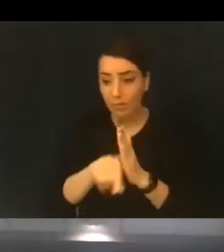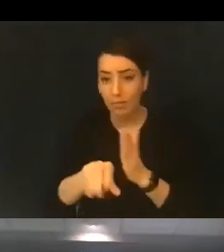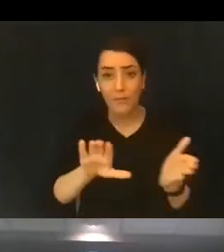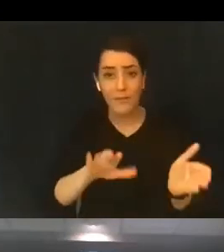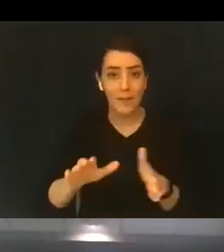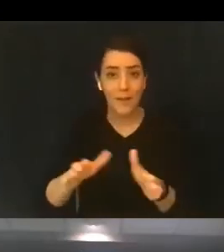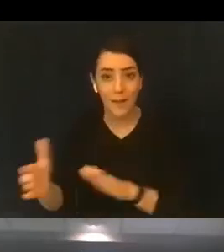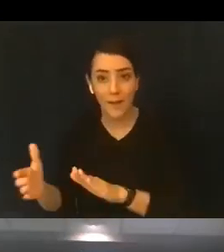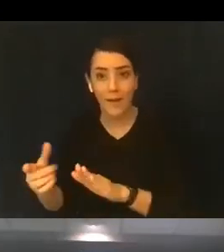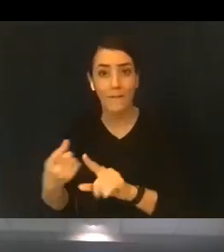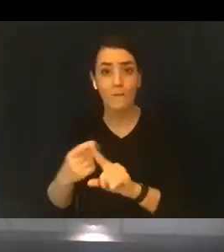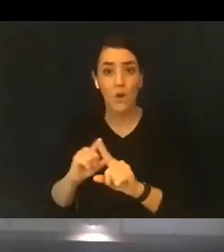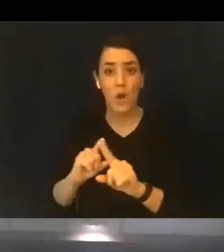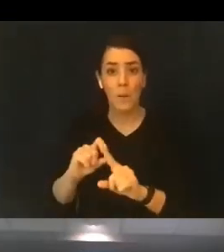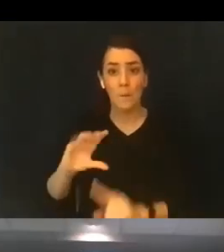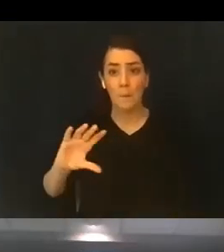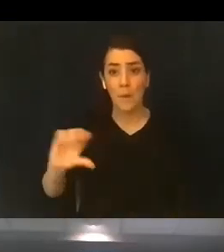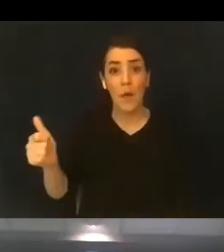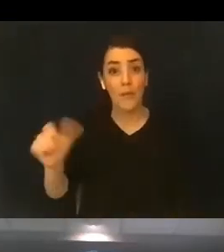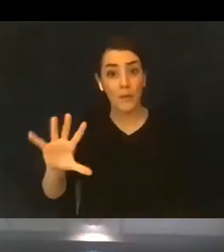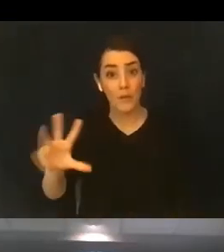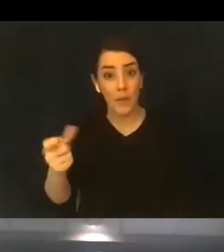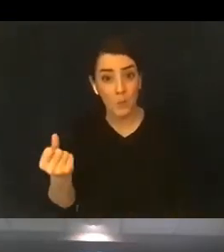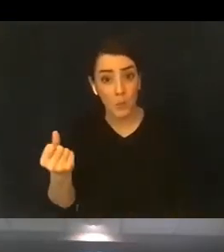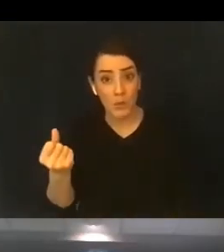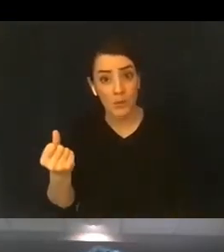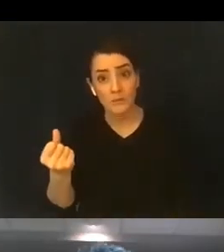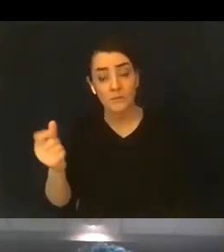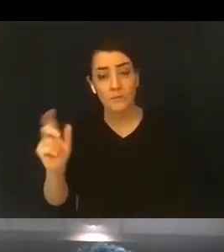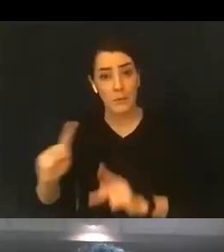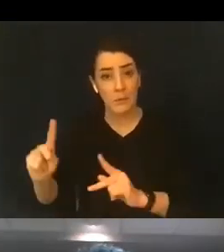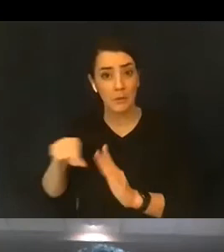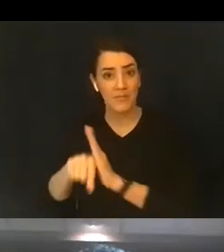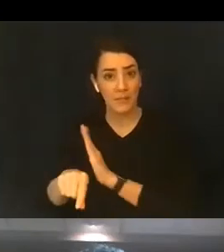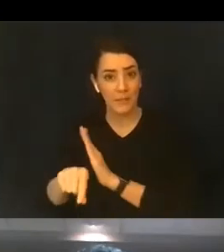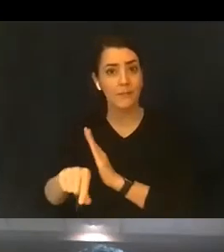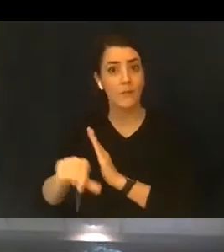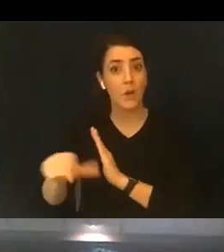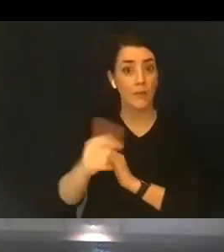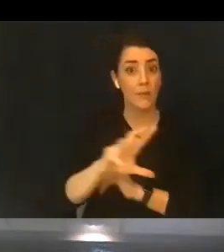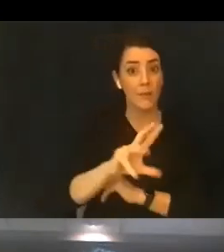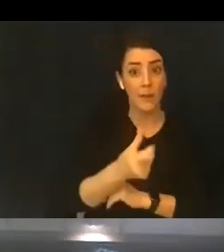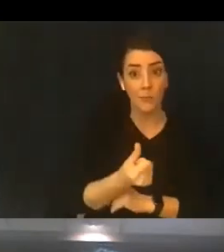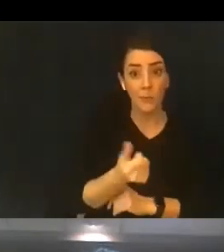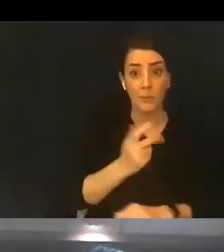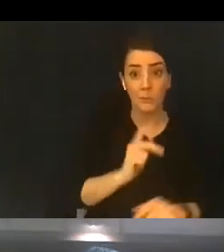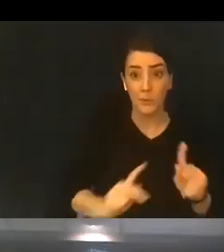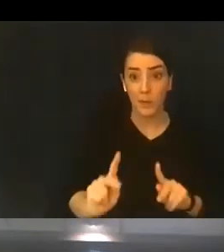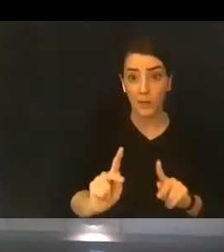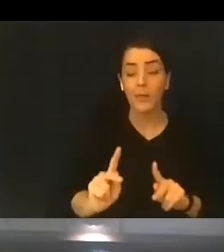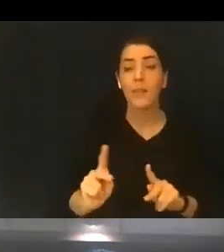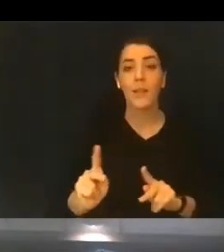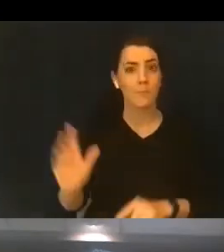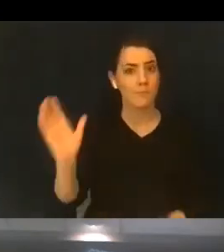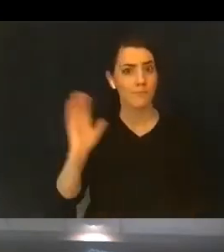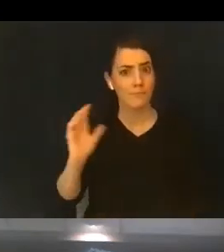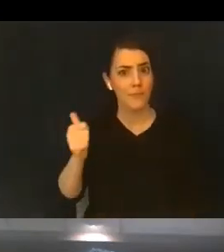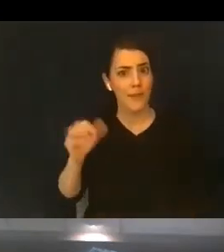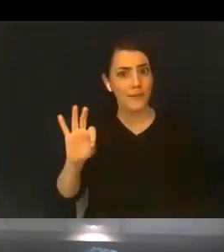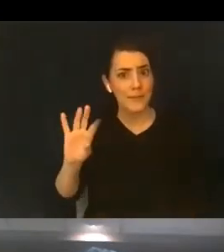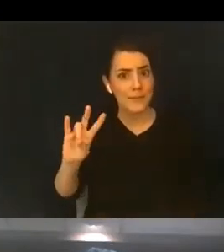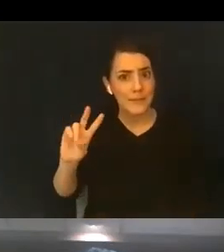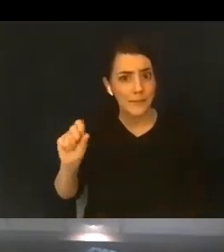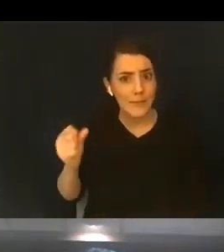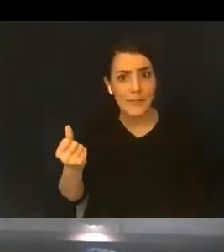The word enemy in the 1970s and 80s didn't have a clear definition. Who was your enemy? Was it the